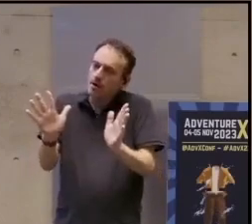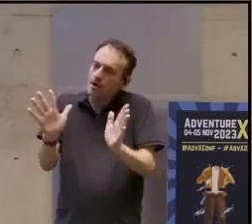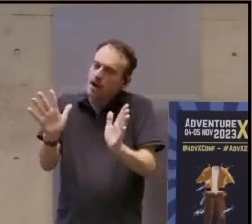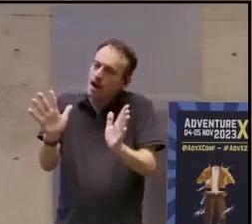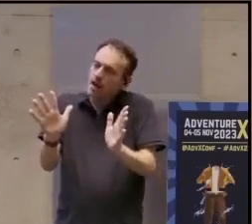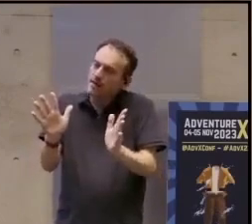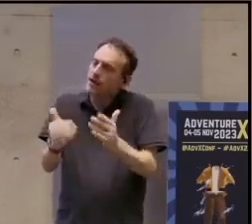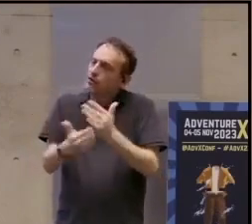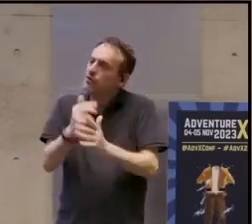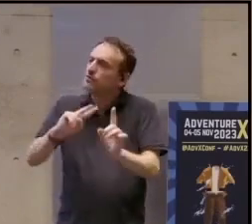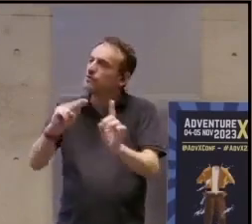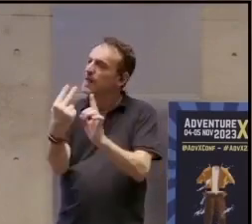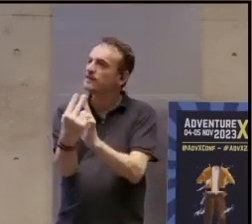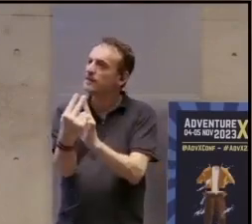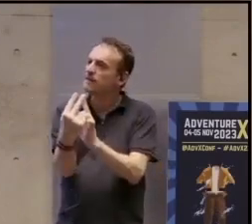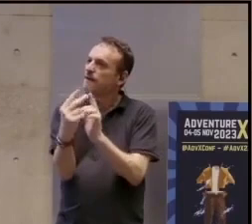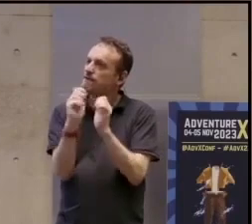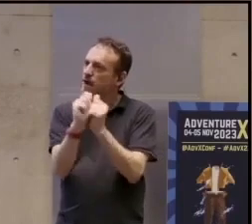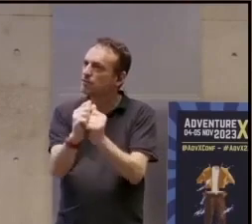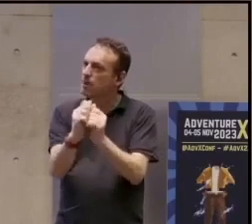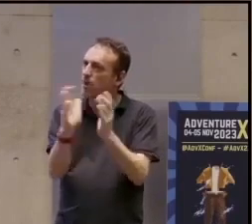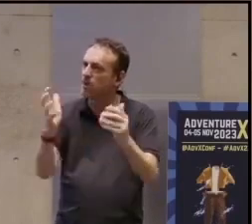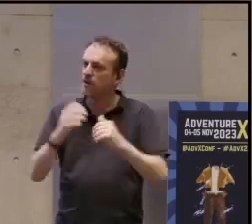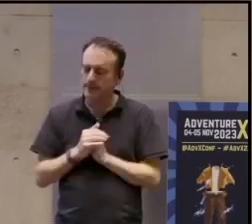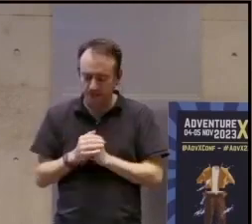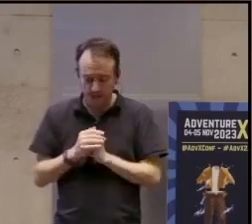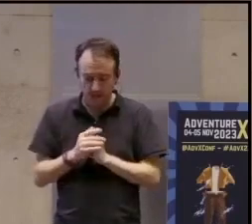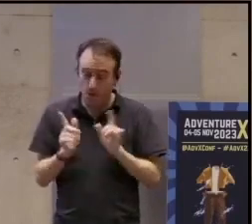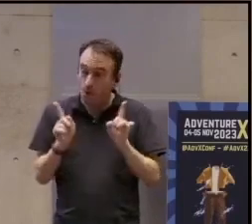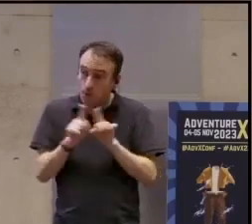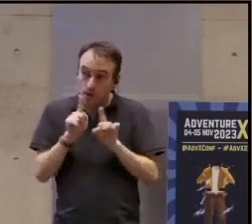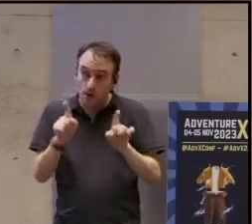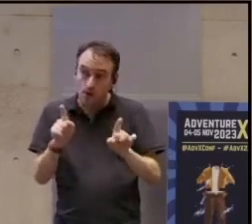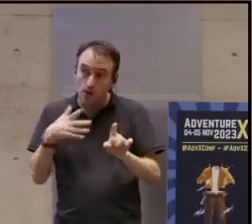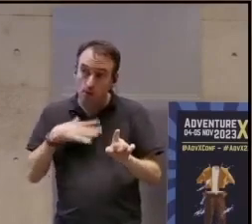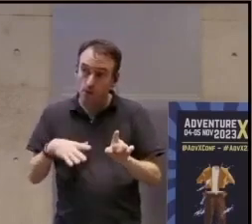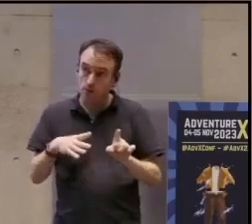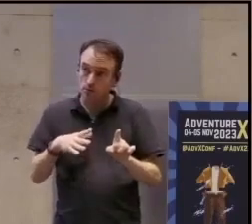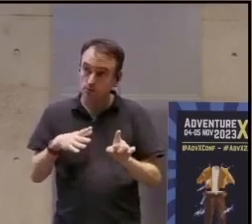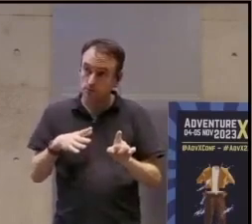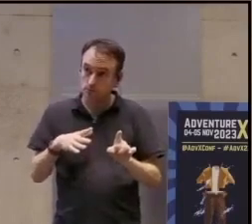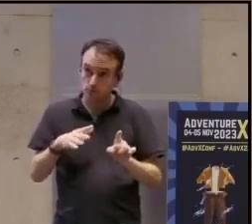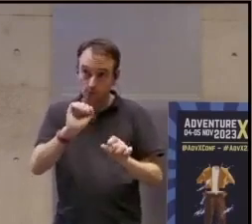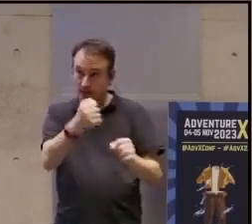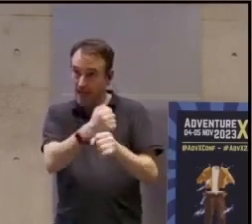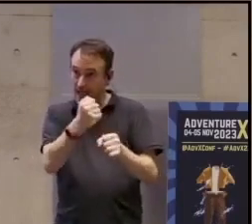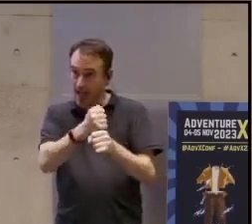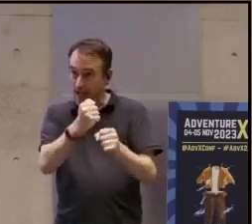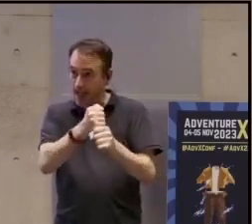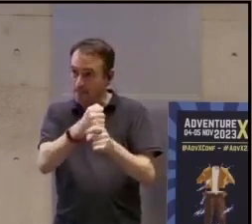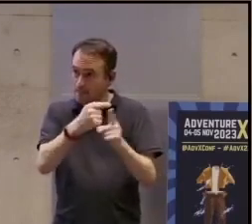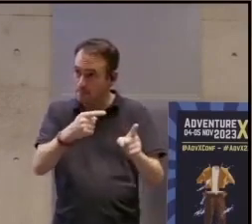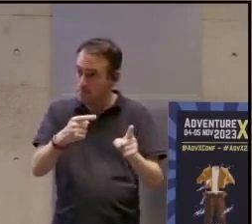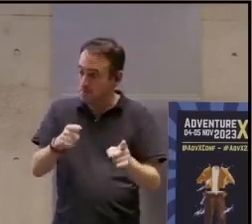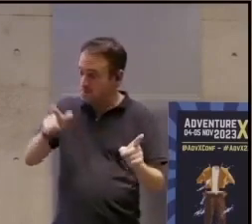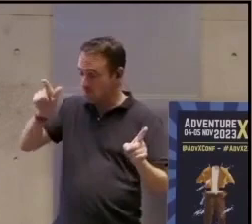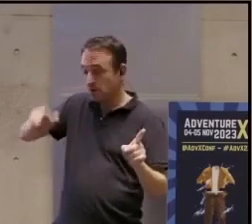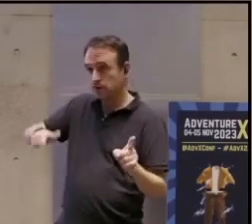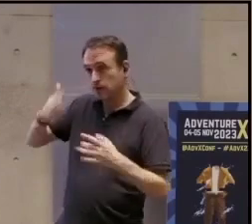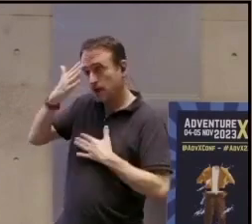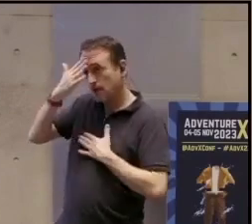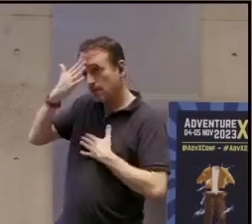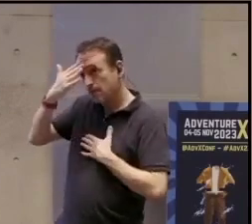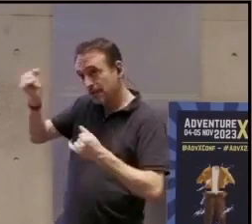way. Another thing, if you choose to include illness in your games or medical conditions, would